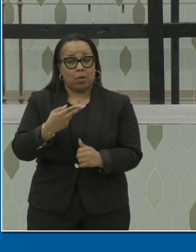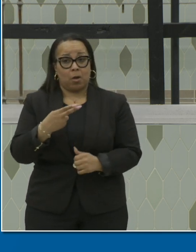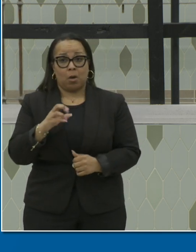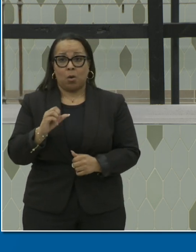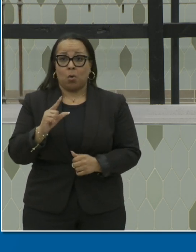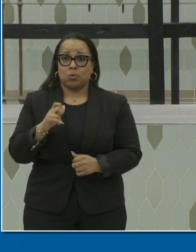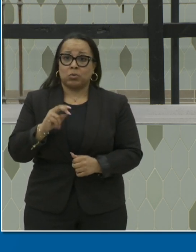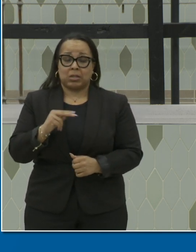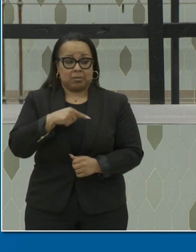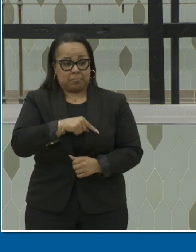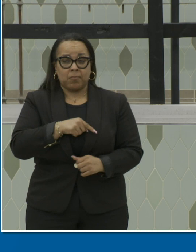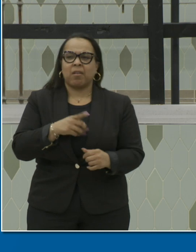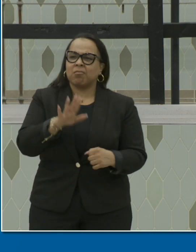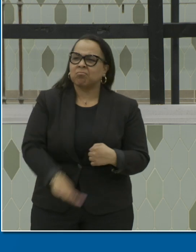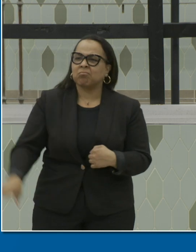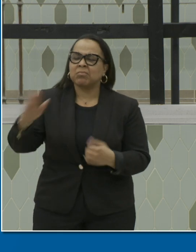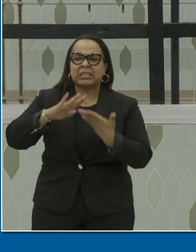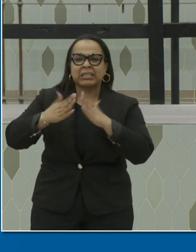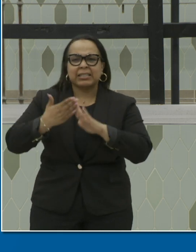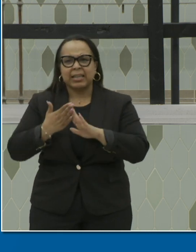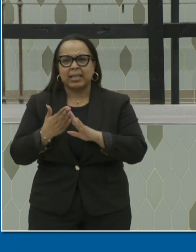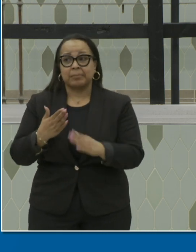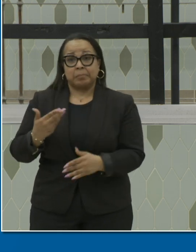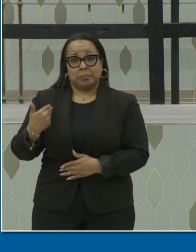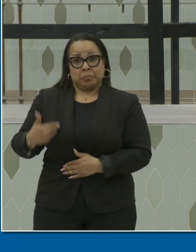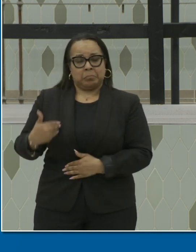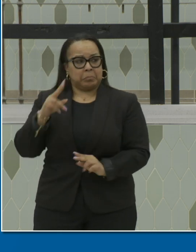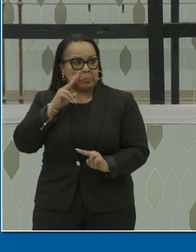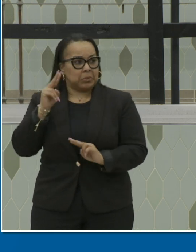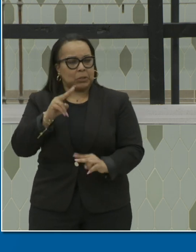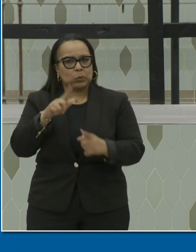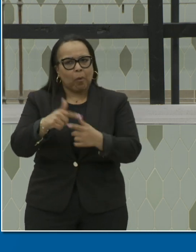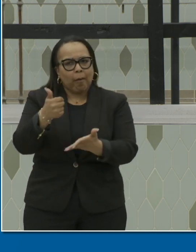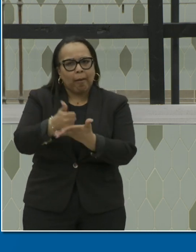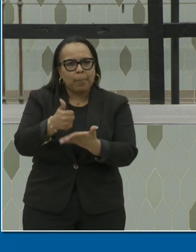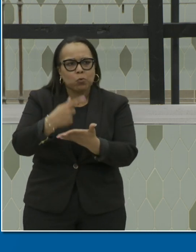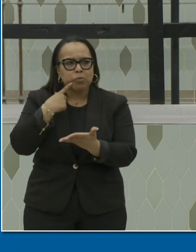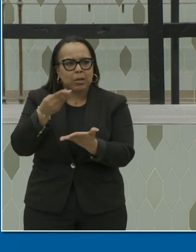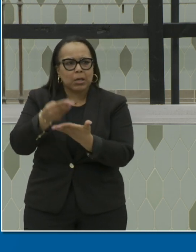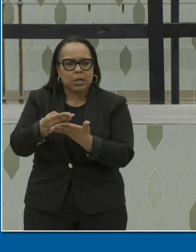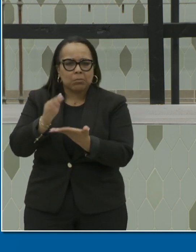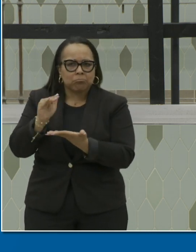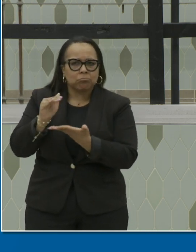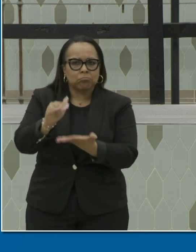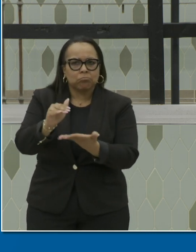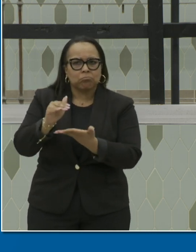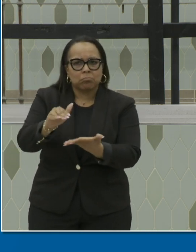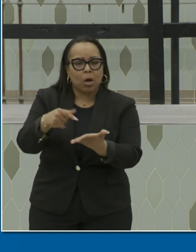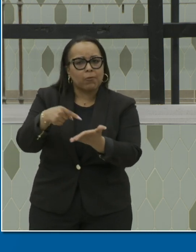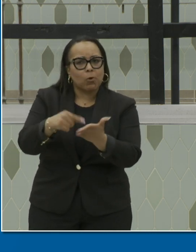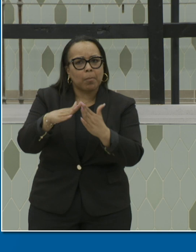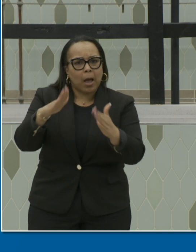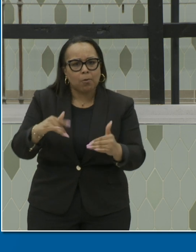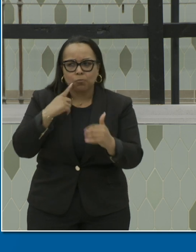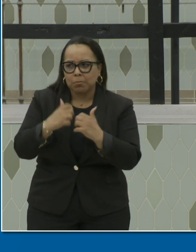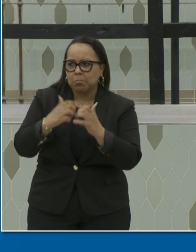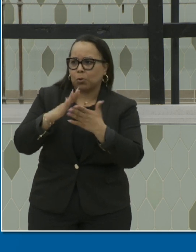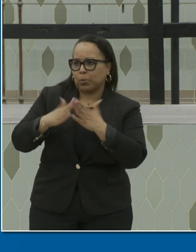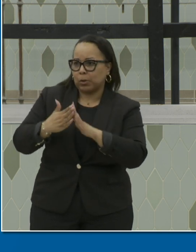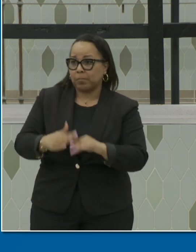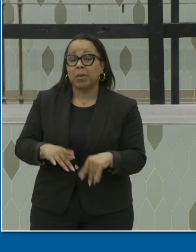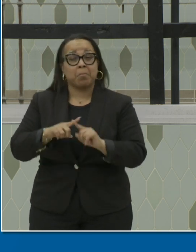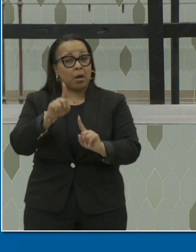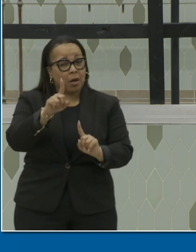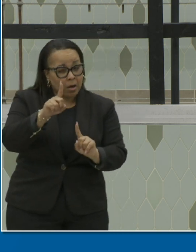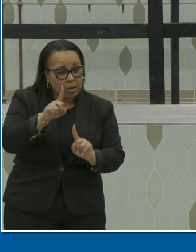Development and across the whole city of Chicago as JP Morgan Chase seeks to help finance affordable housing and build community.